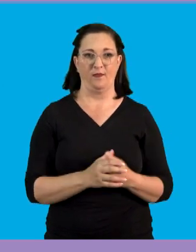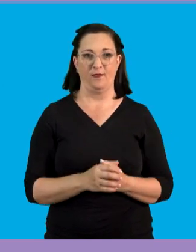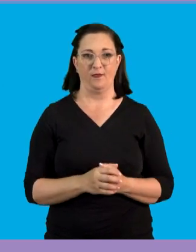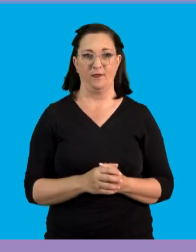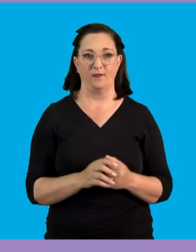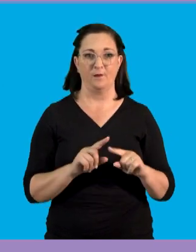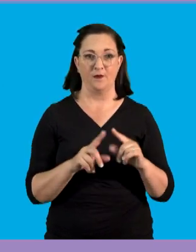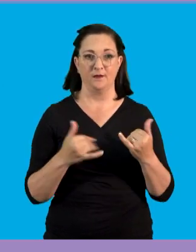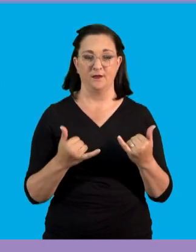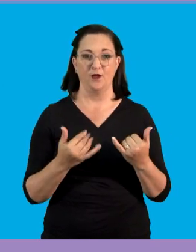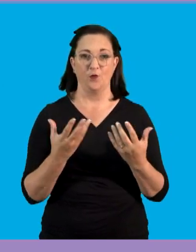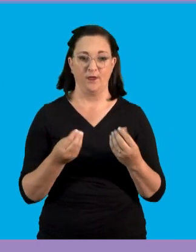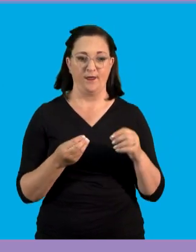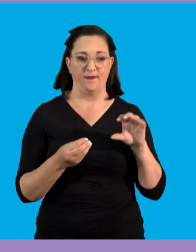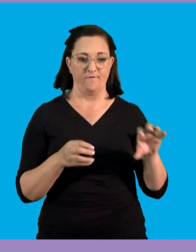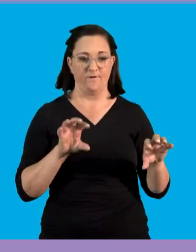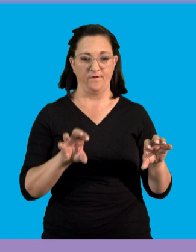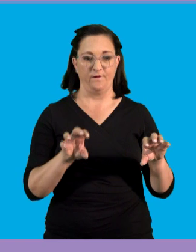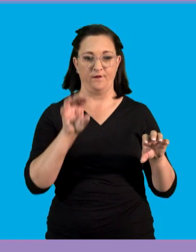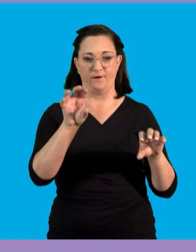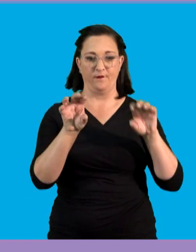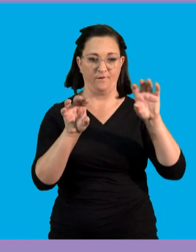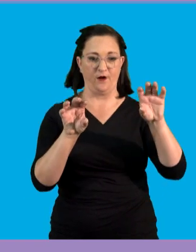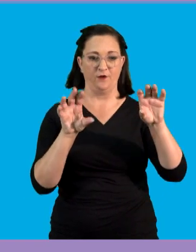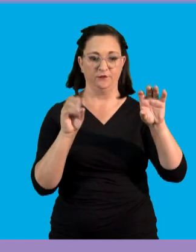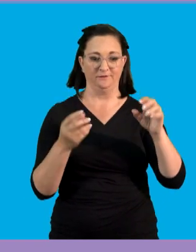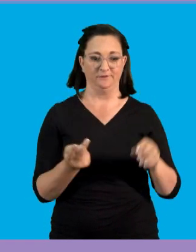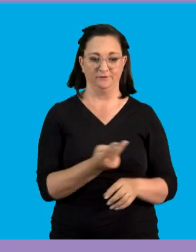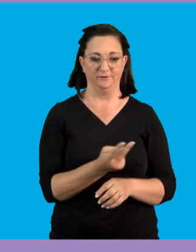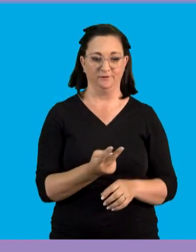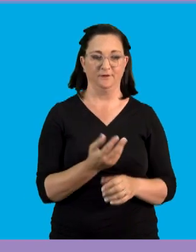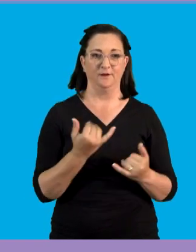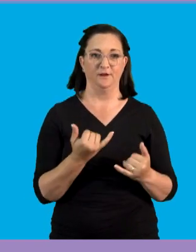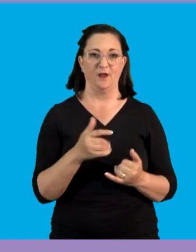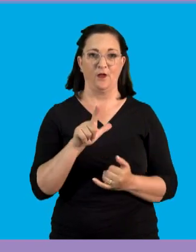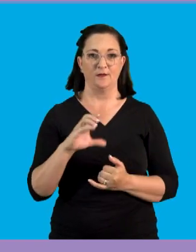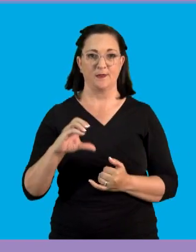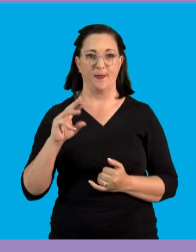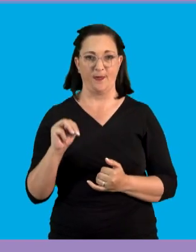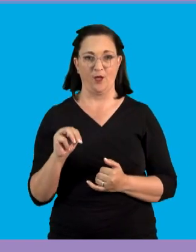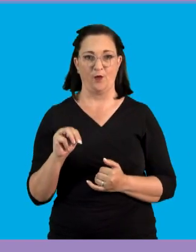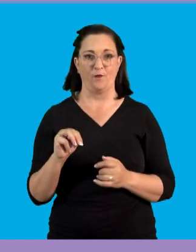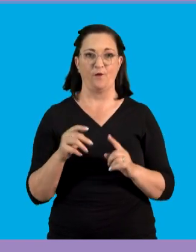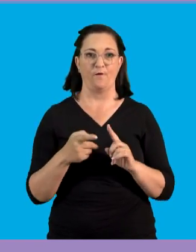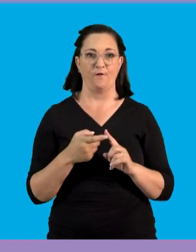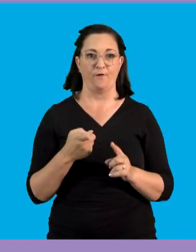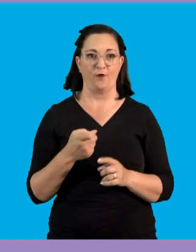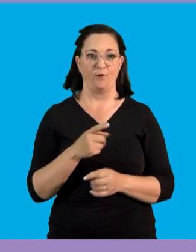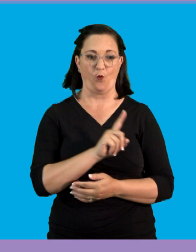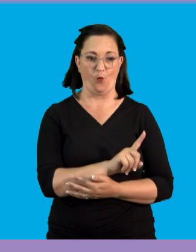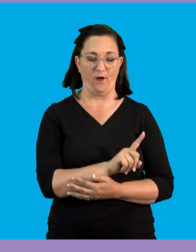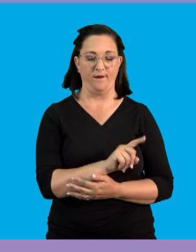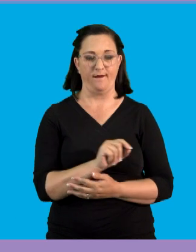now all the numbers into our fractions. And how would we solve for that? We would need to find the LCM